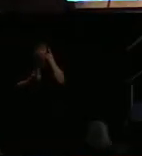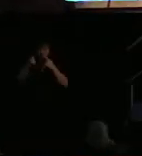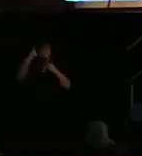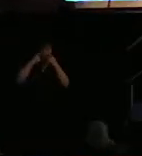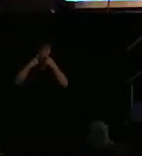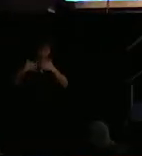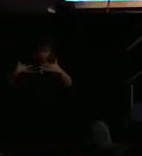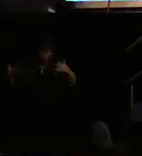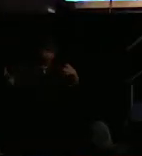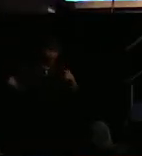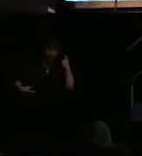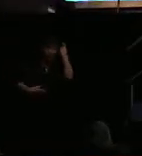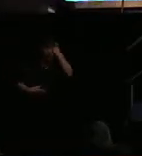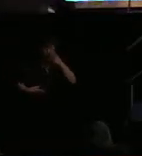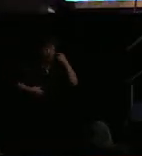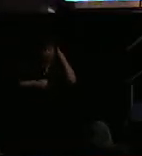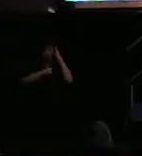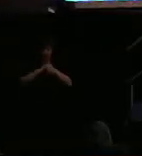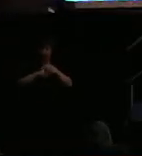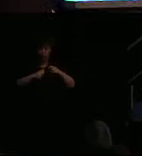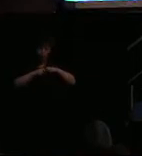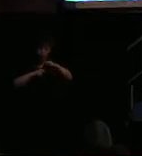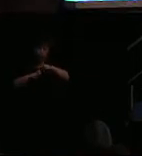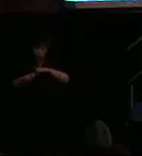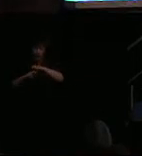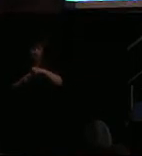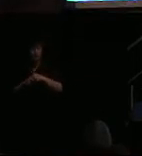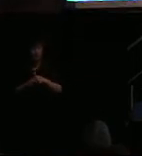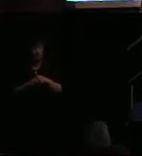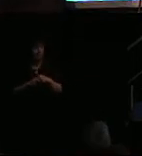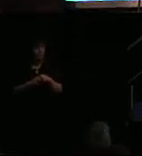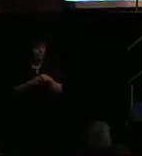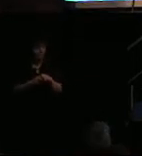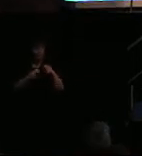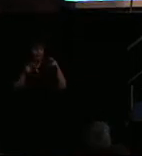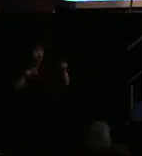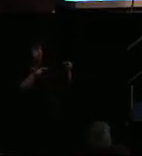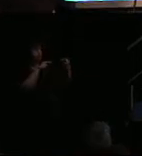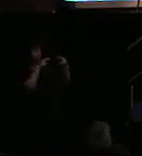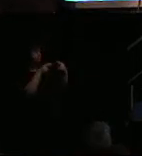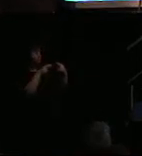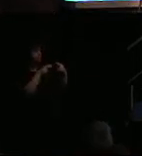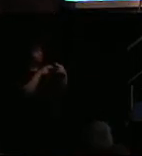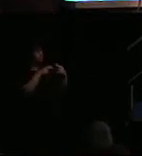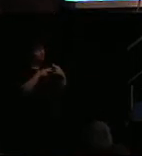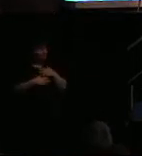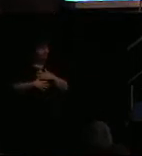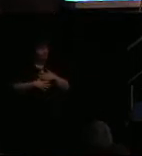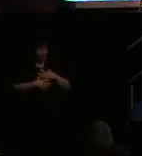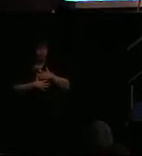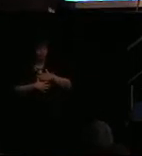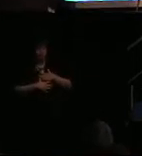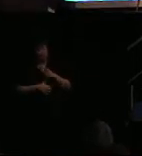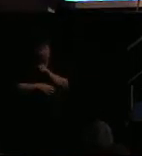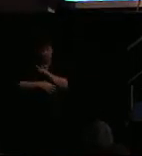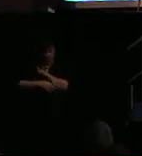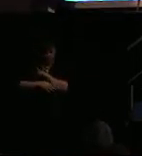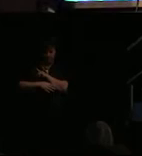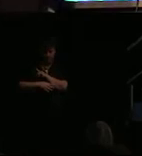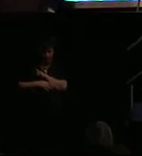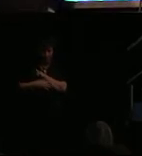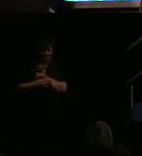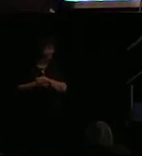lot. I think by the end of the trip, I feel like I just looked at Liz and I would just tear up. Not because Liz is bad,